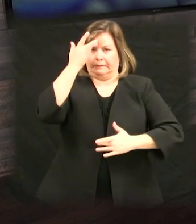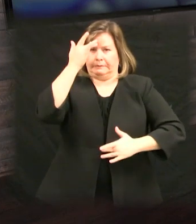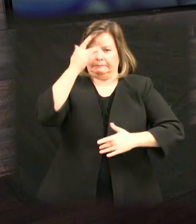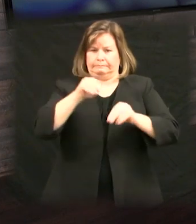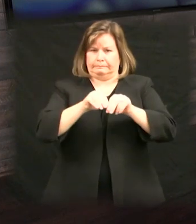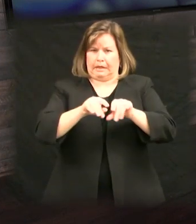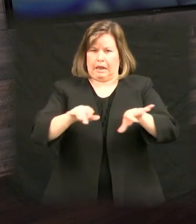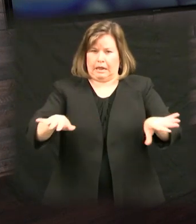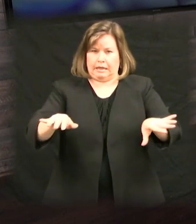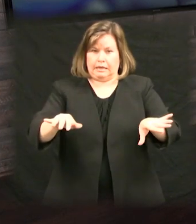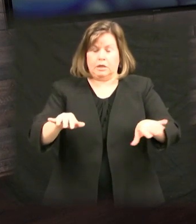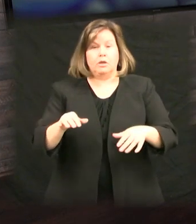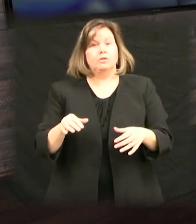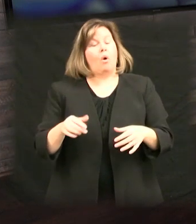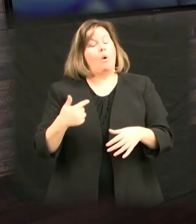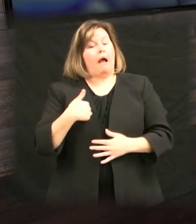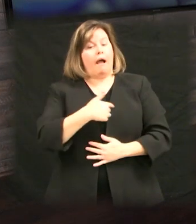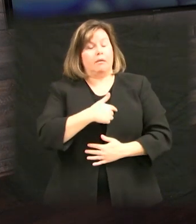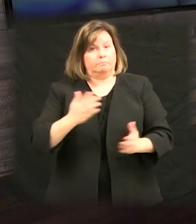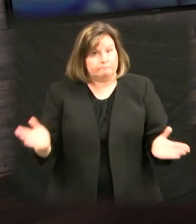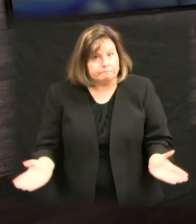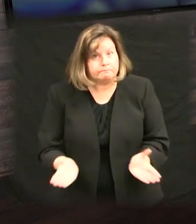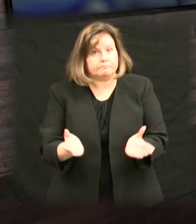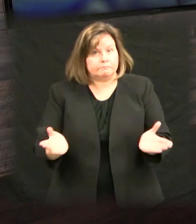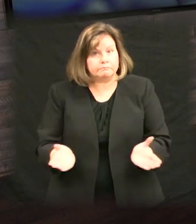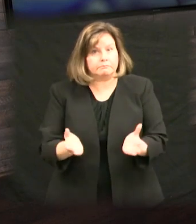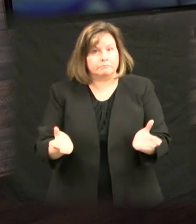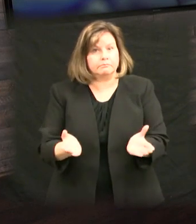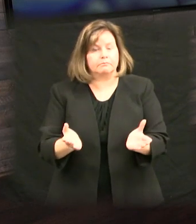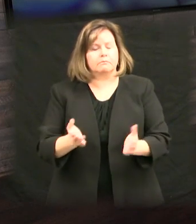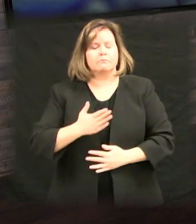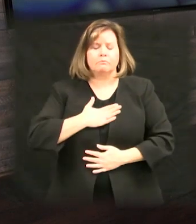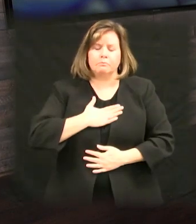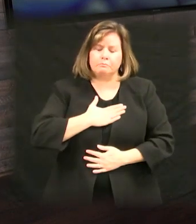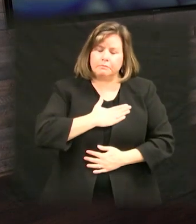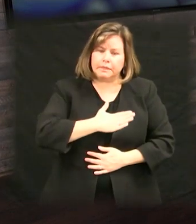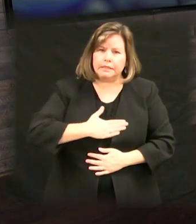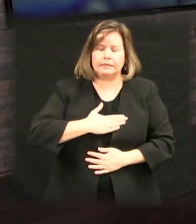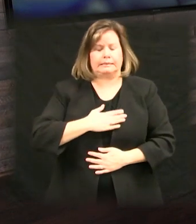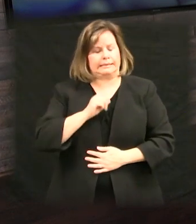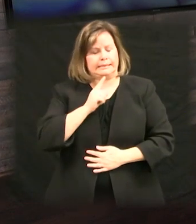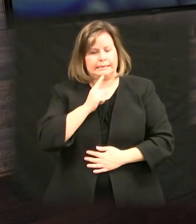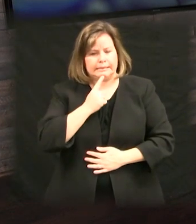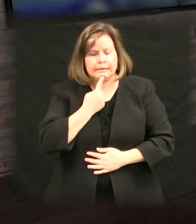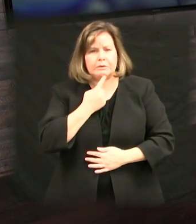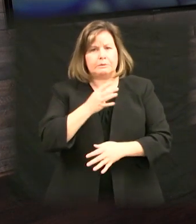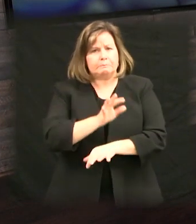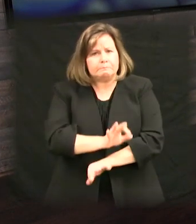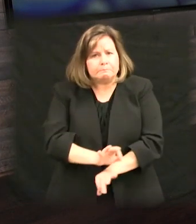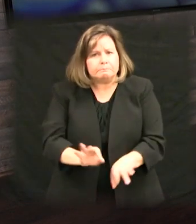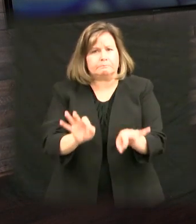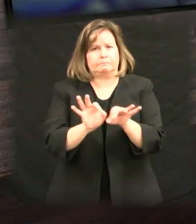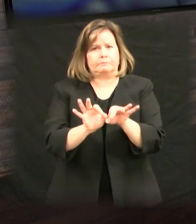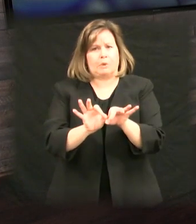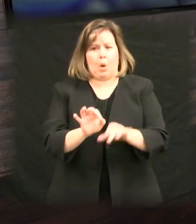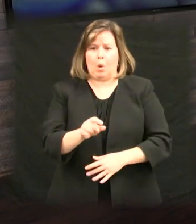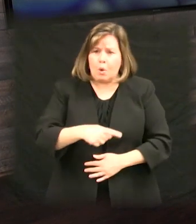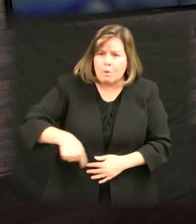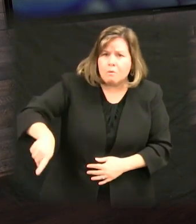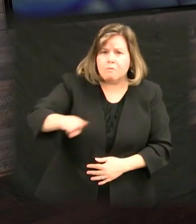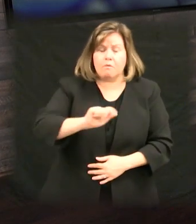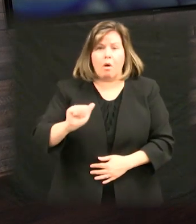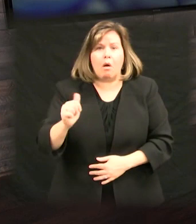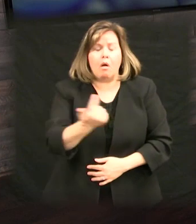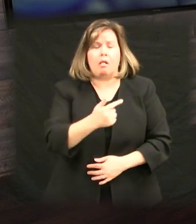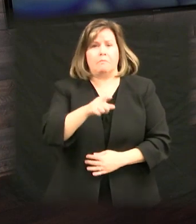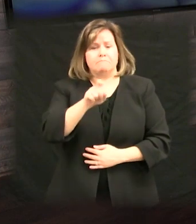from me and my team here at the Kent County Health Department. Please take these recommendations seriously. We all need to stick